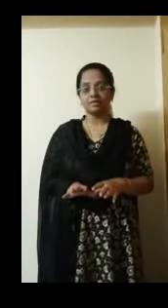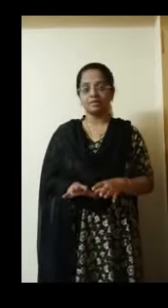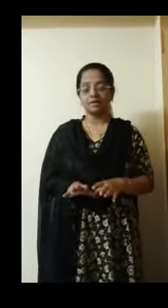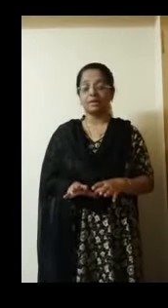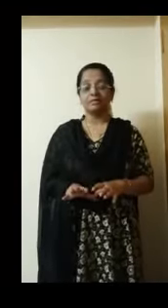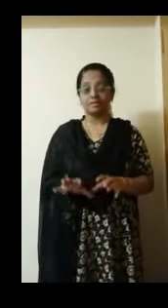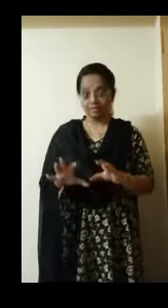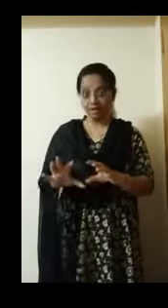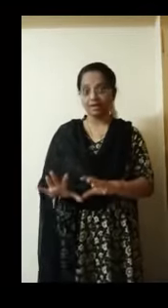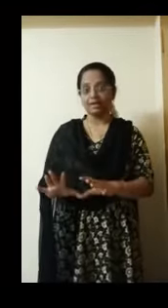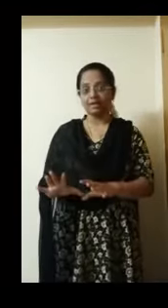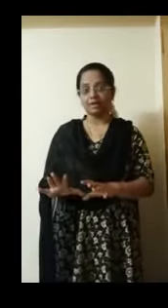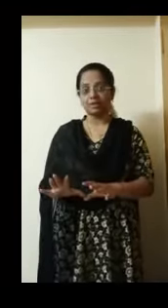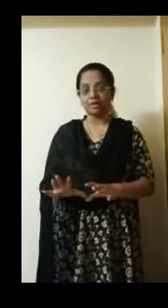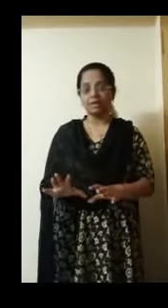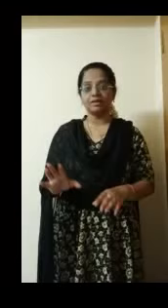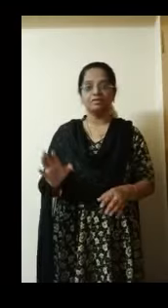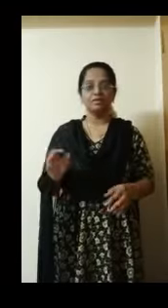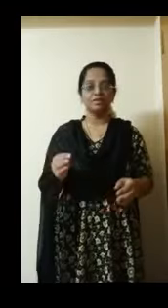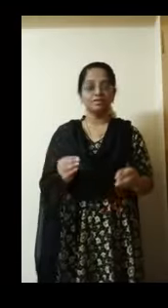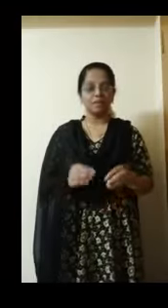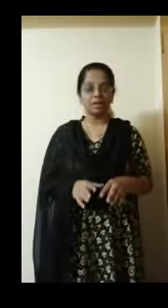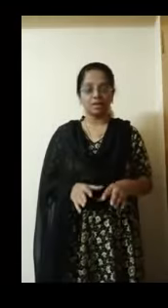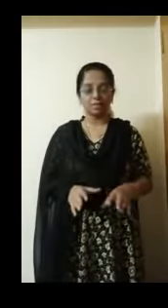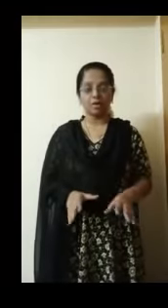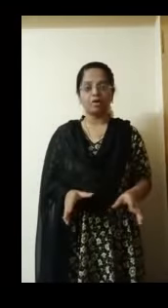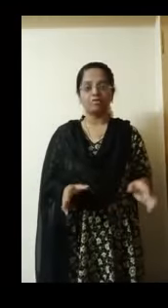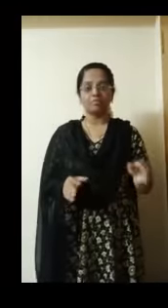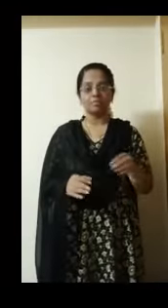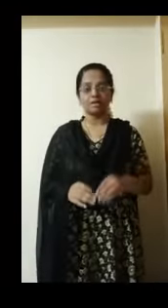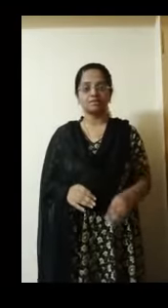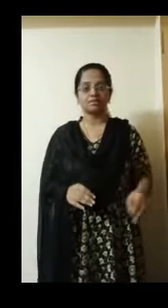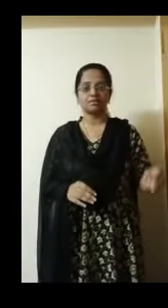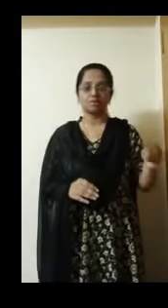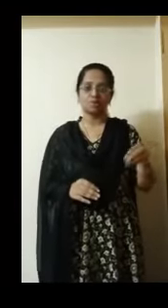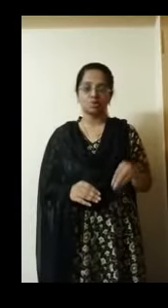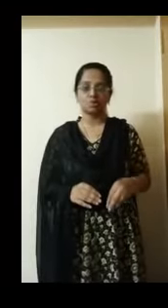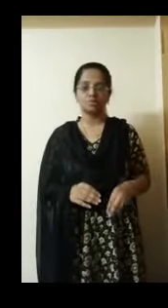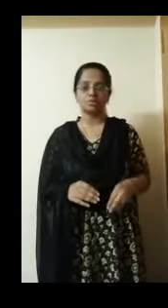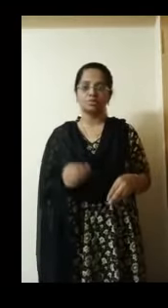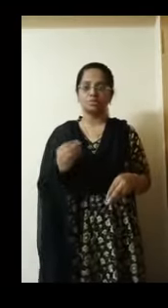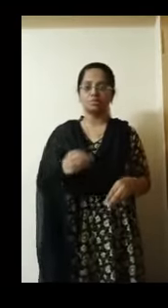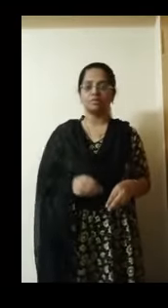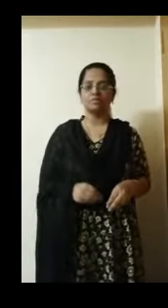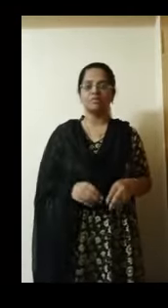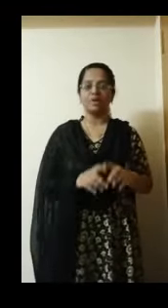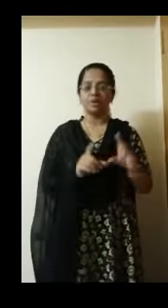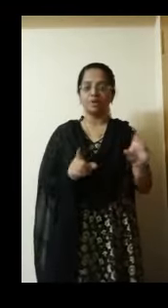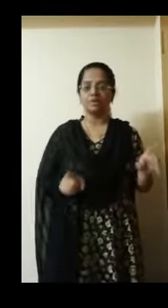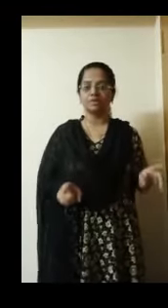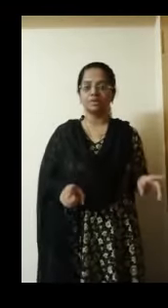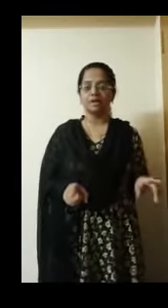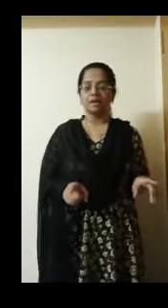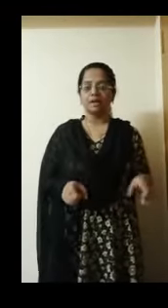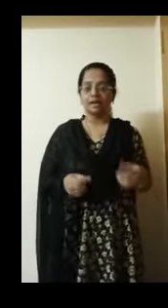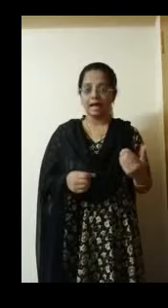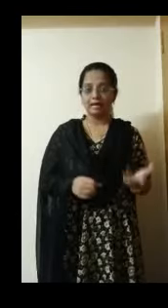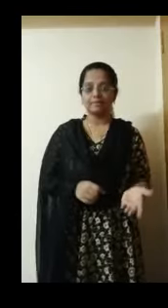place, is a thing actually, which is made up of bricks, stones, wood,